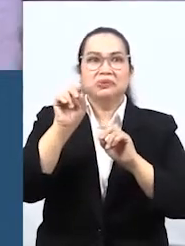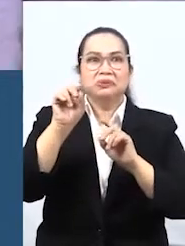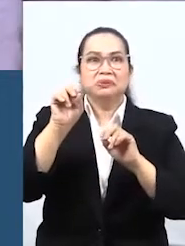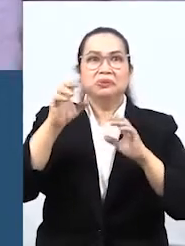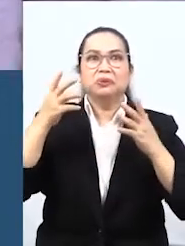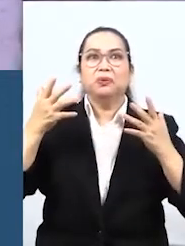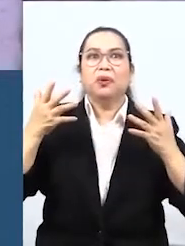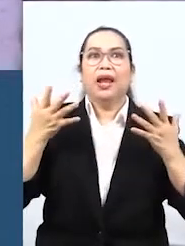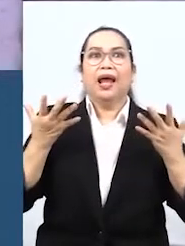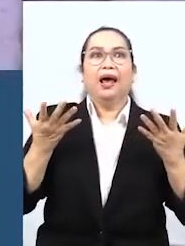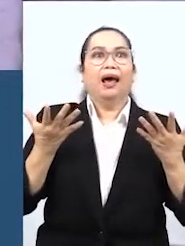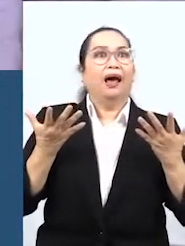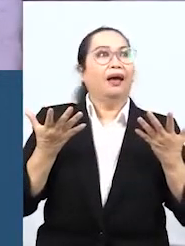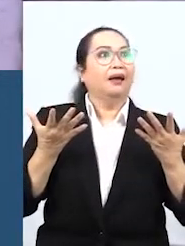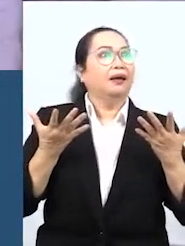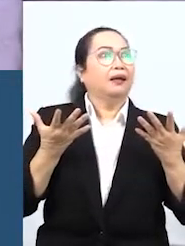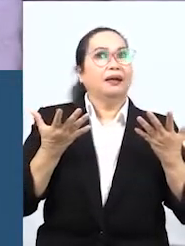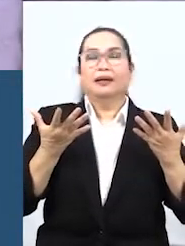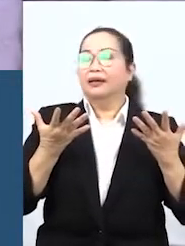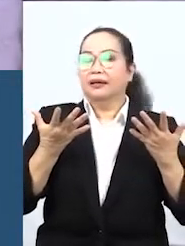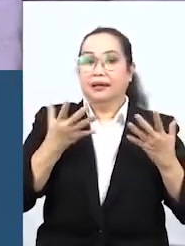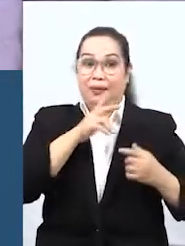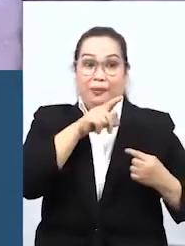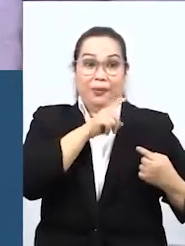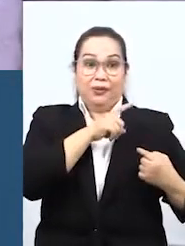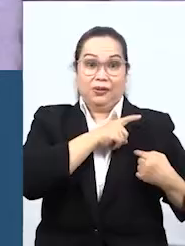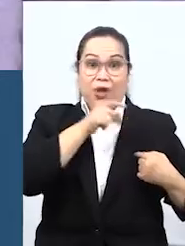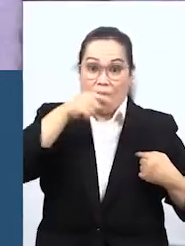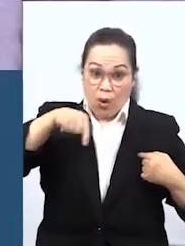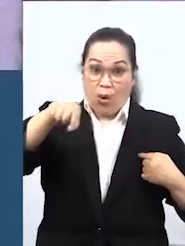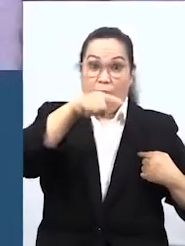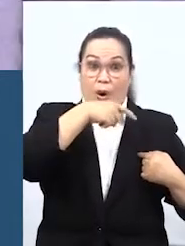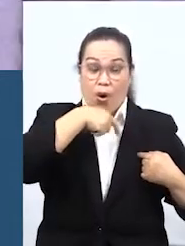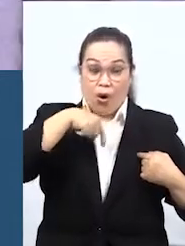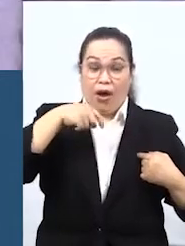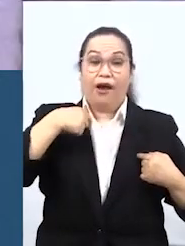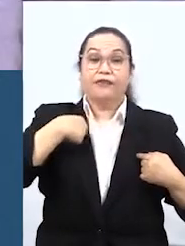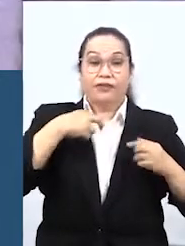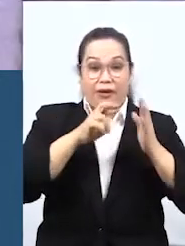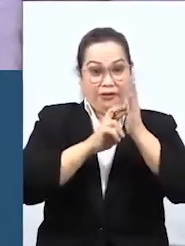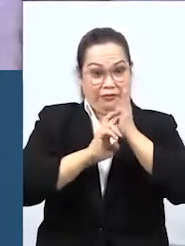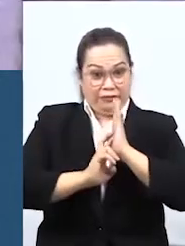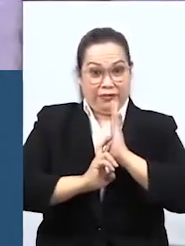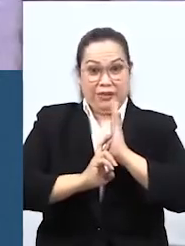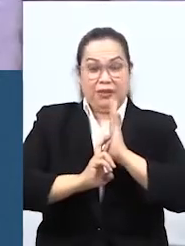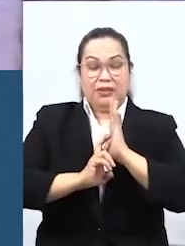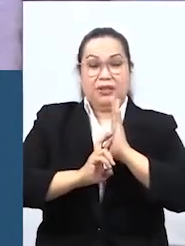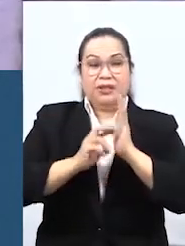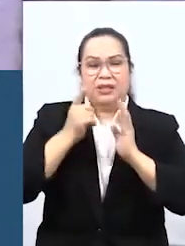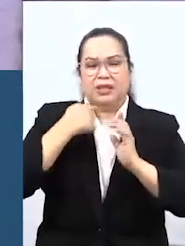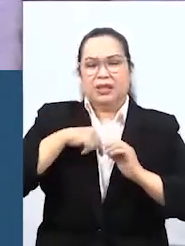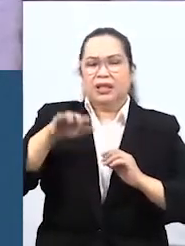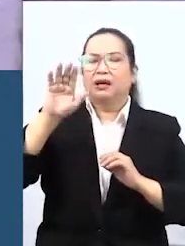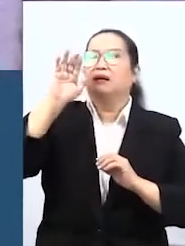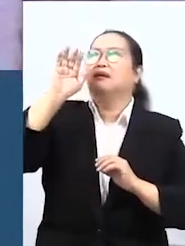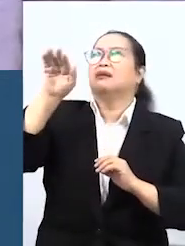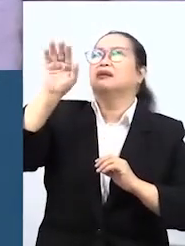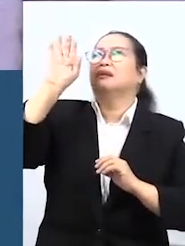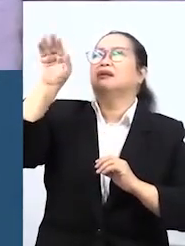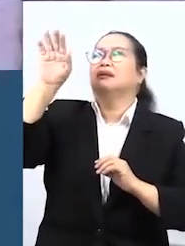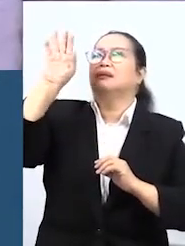all so personally all of us have requests for decades we have been petitioning